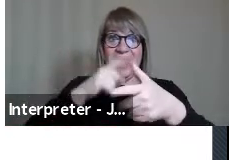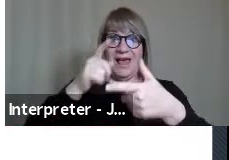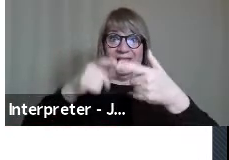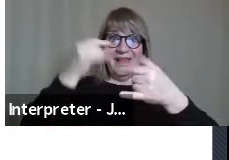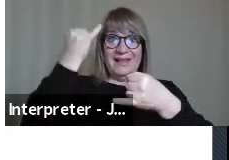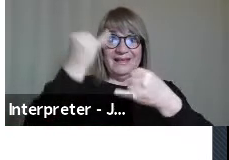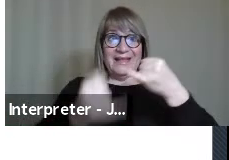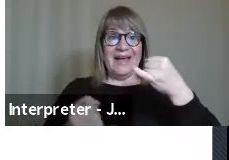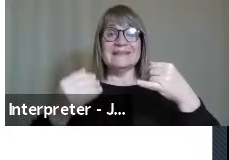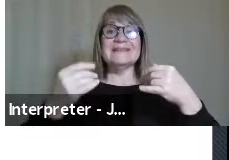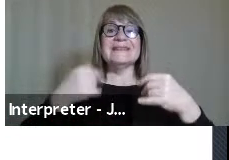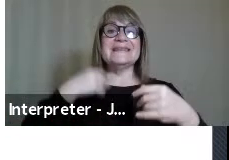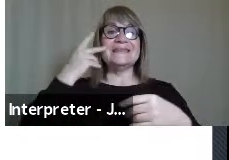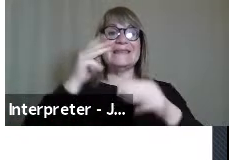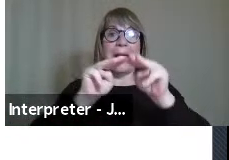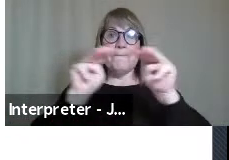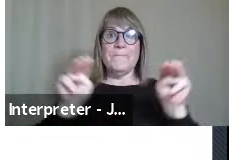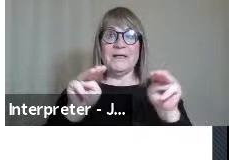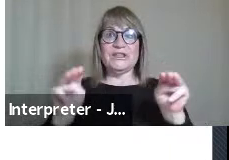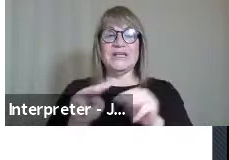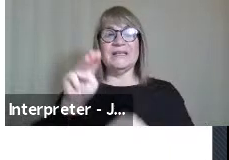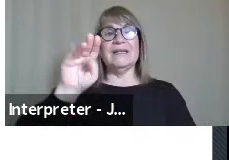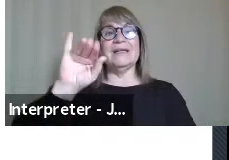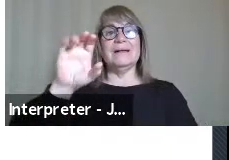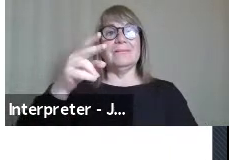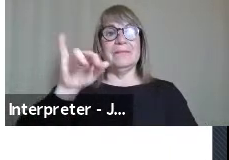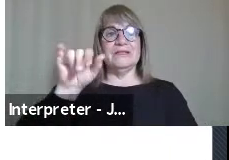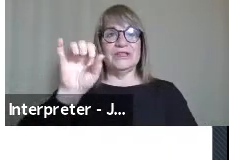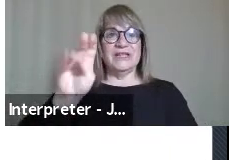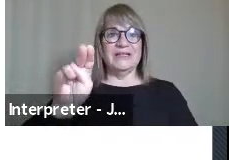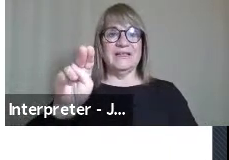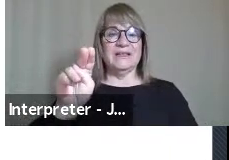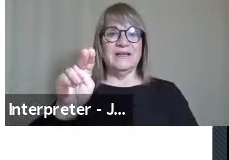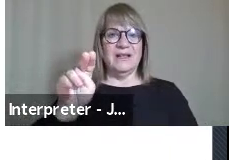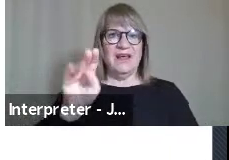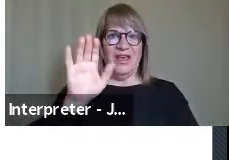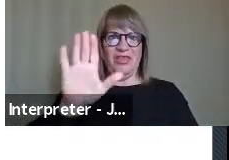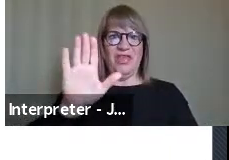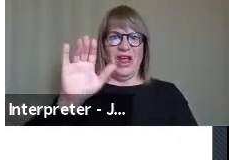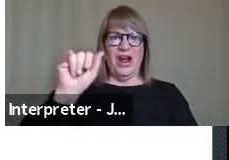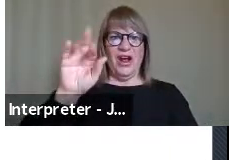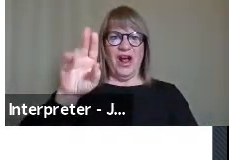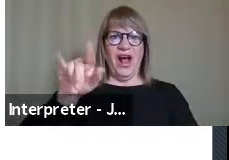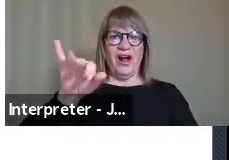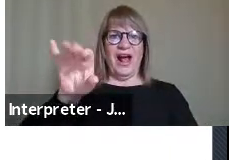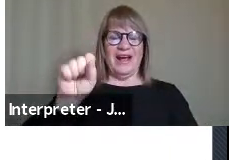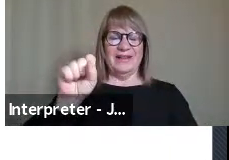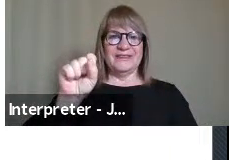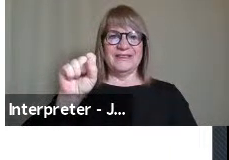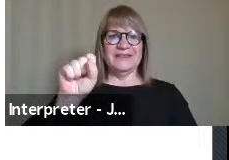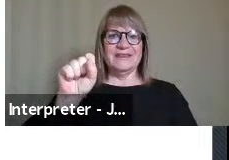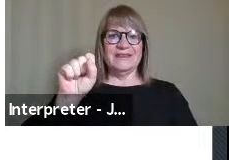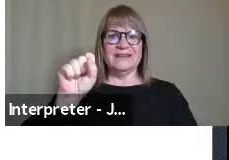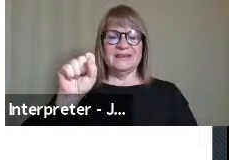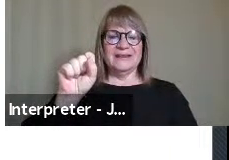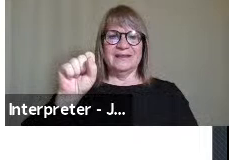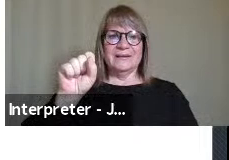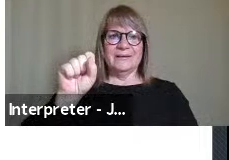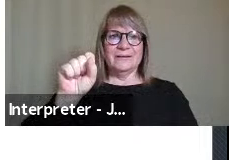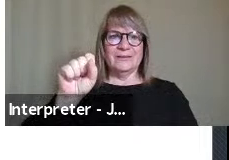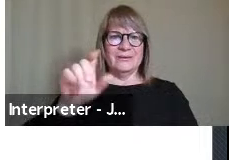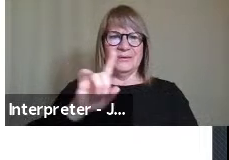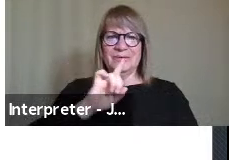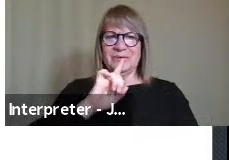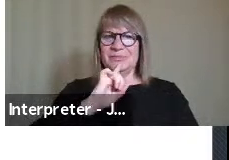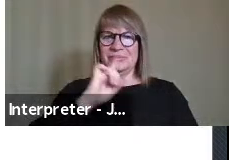we have michigan which really the michigan archive as kate will discuss in her talk is